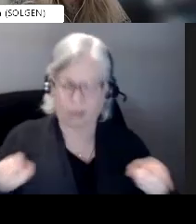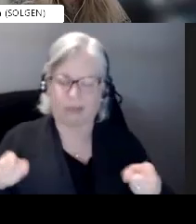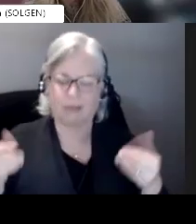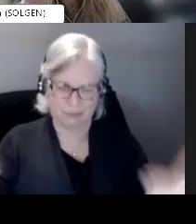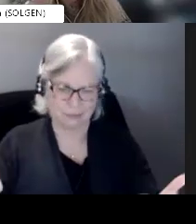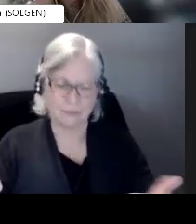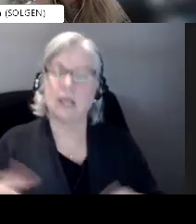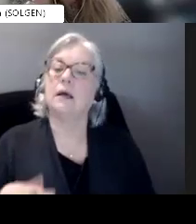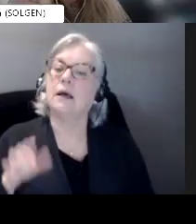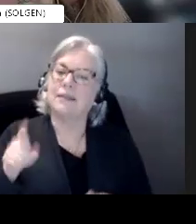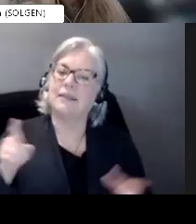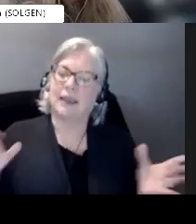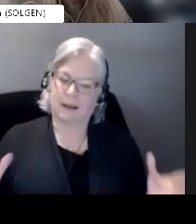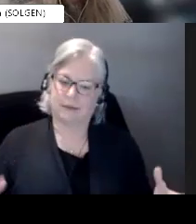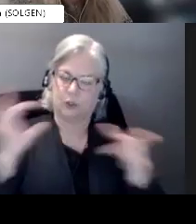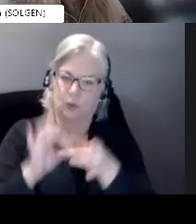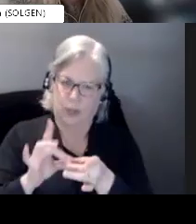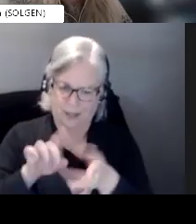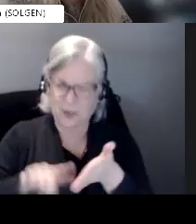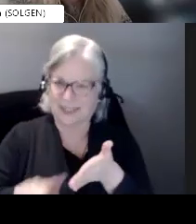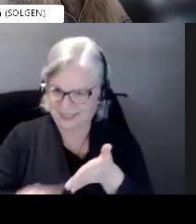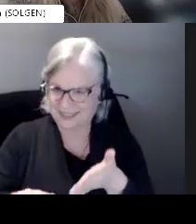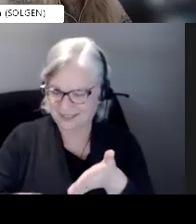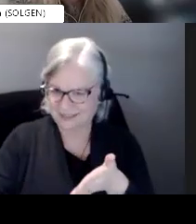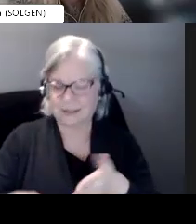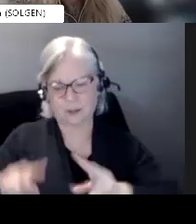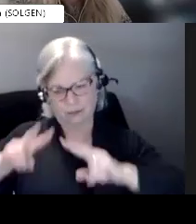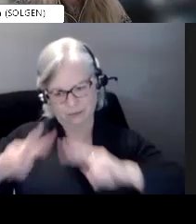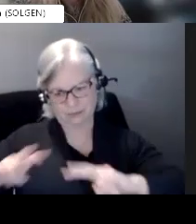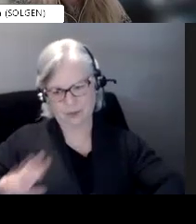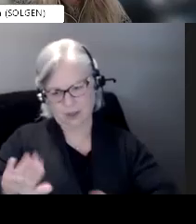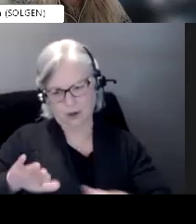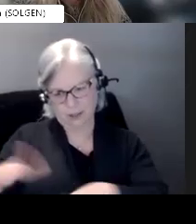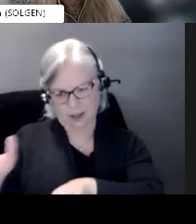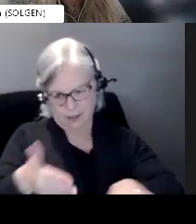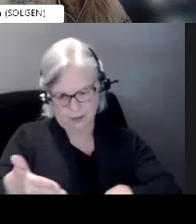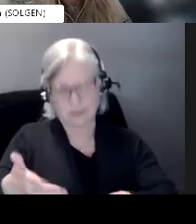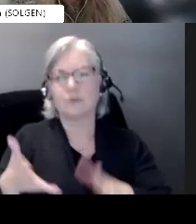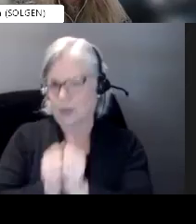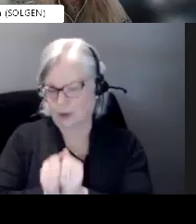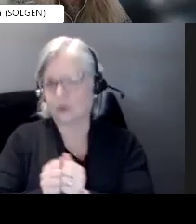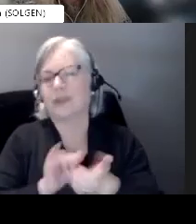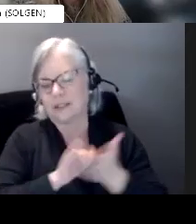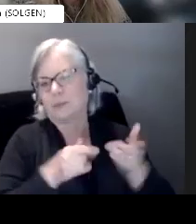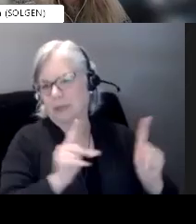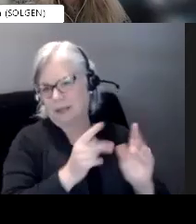examined together in a joint inquest, which is permitted under Section 25(2) of the Coroner's